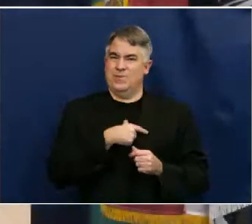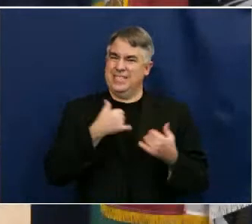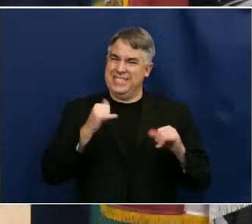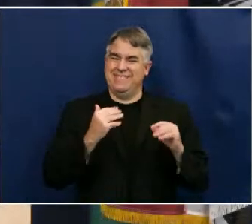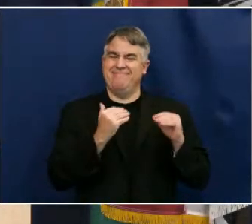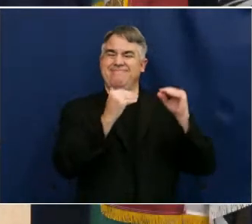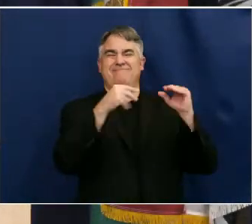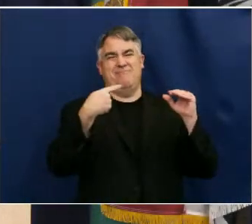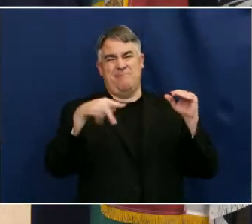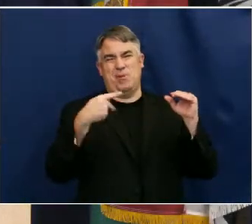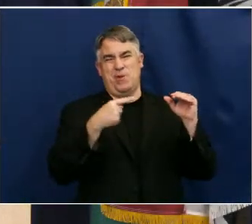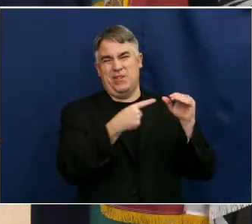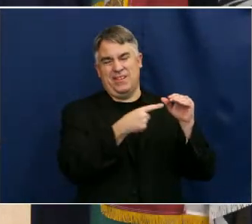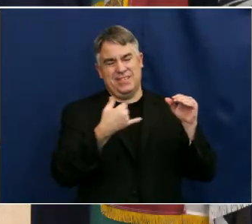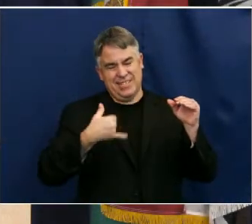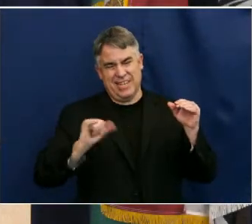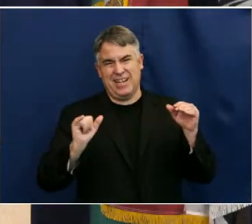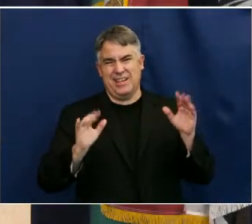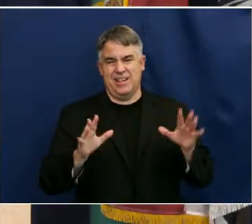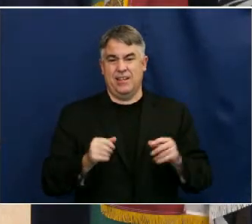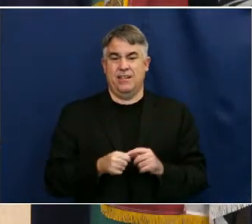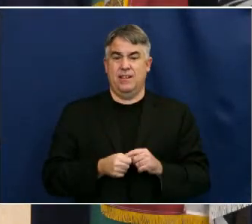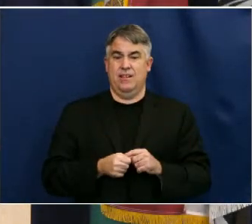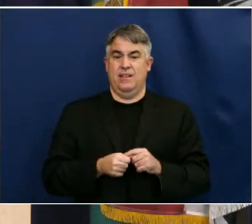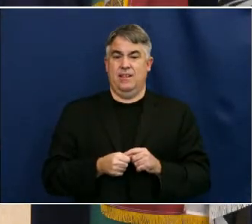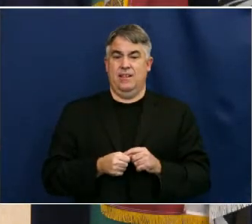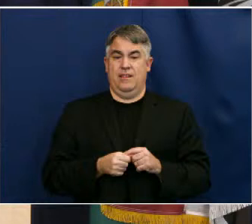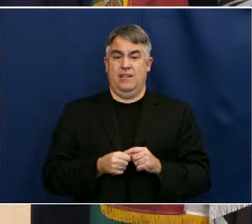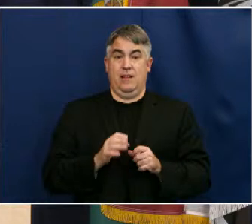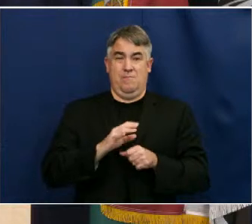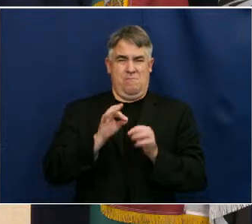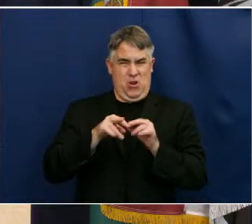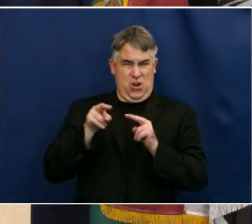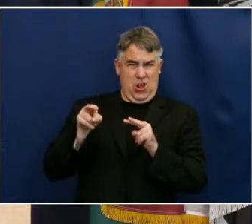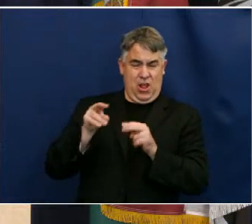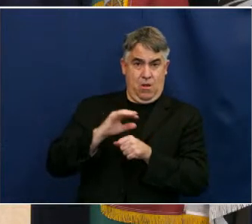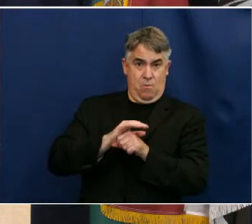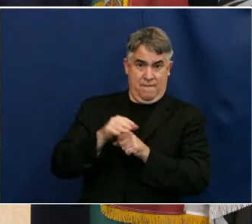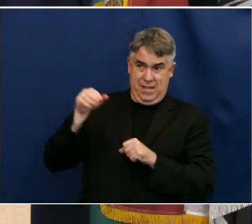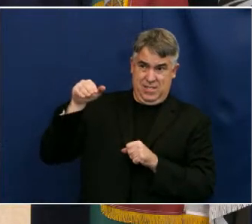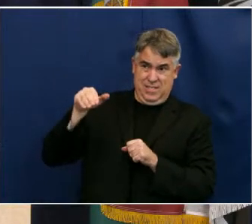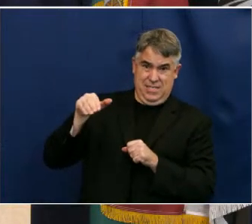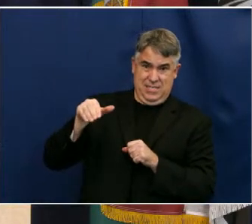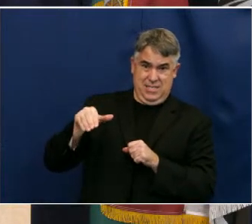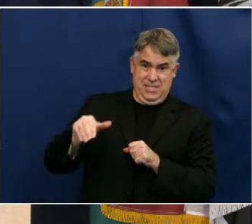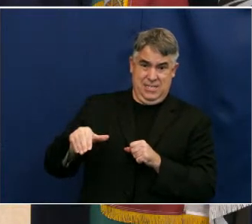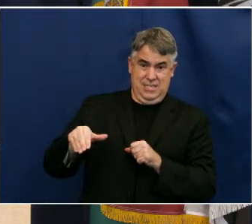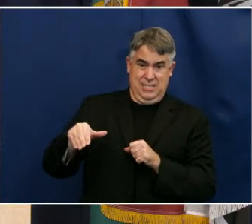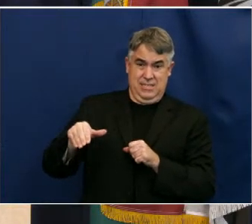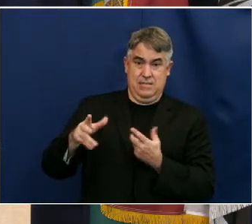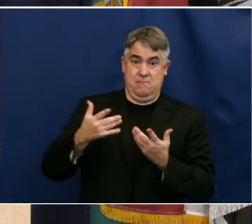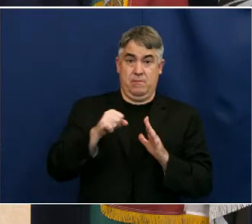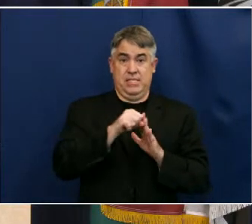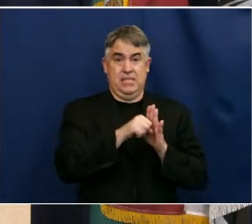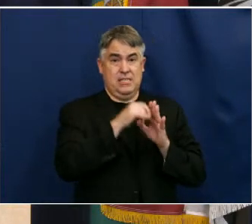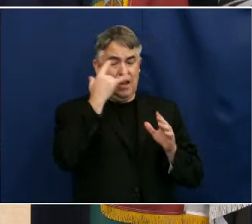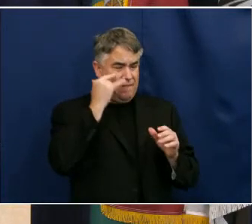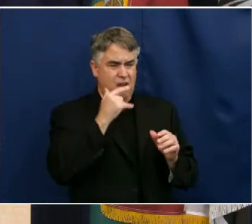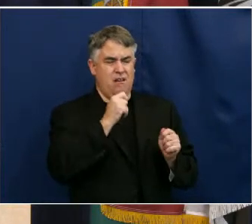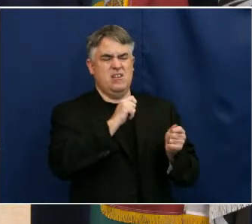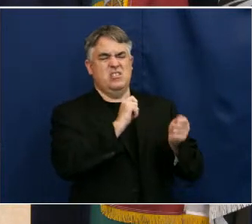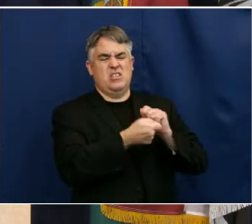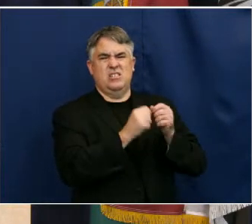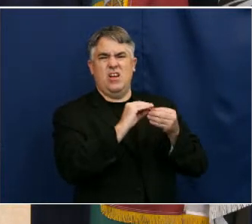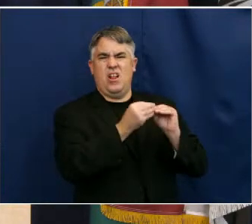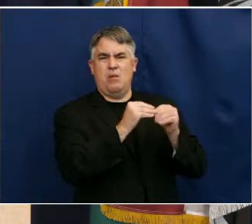the combination of our descending case rates and the probability of a change in the formula in the coming weeks will give us